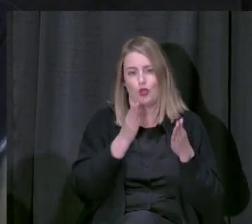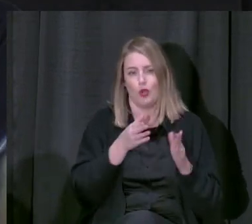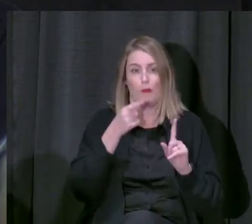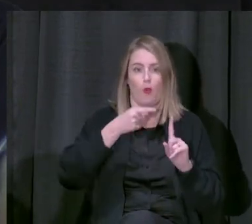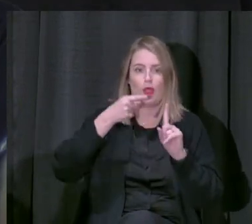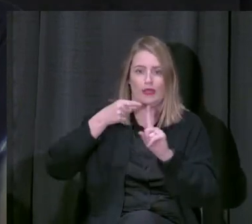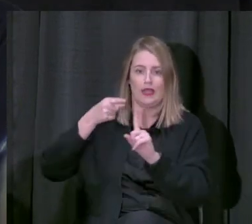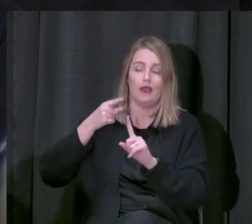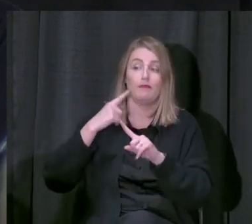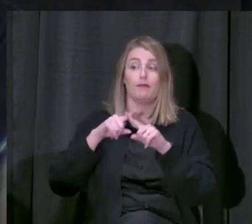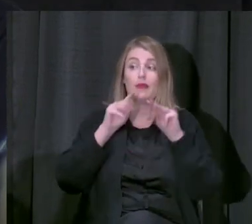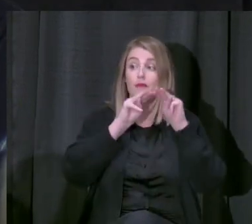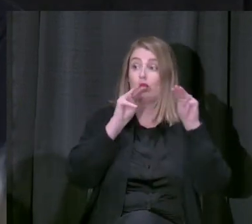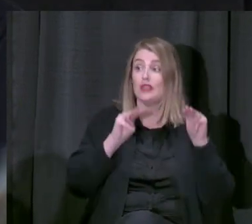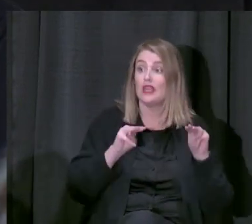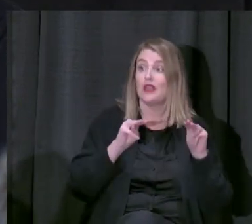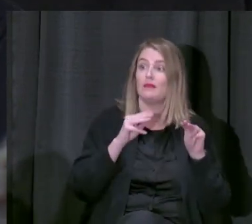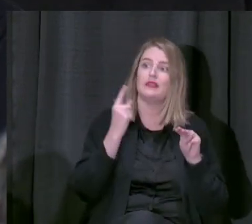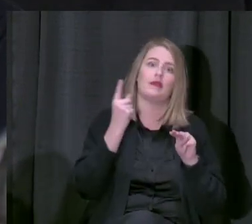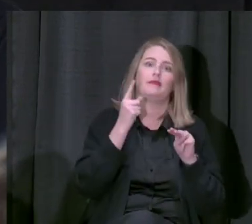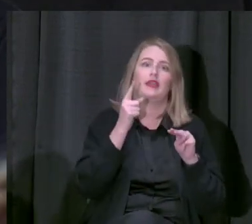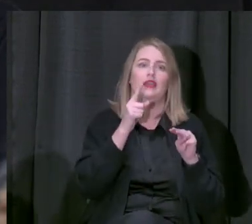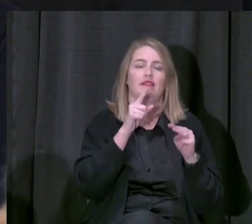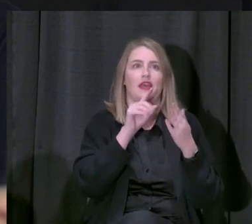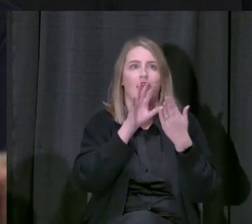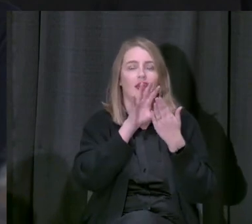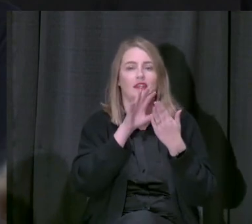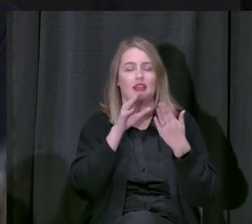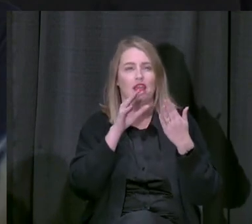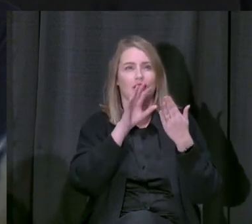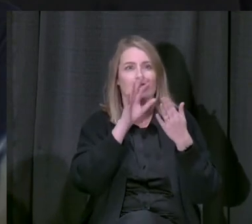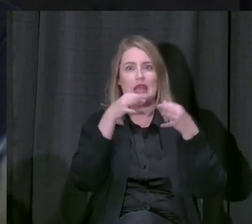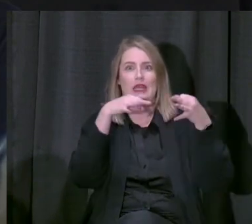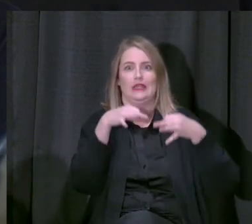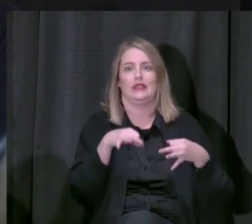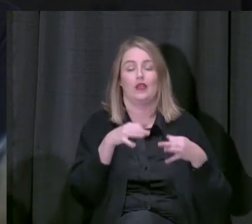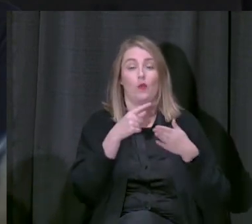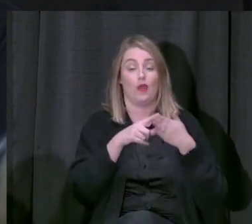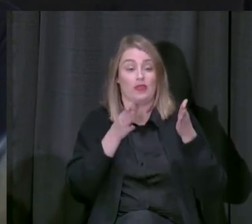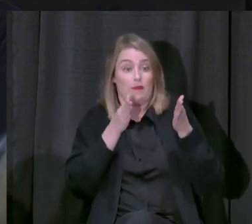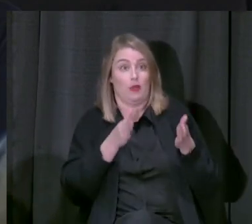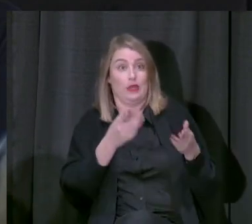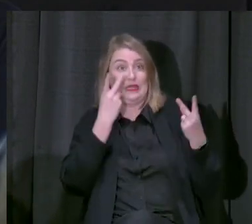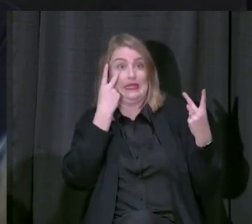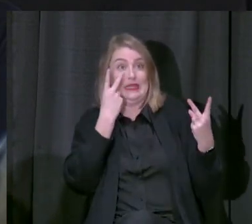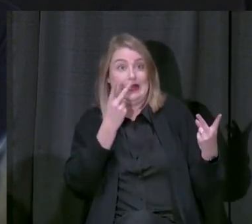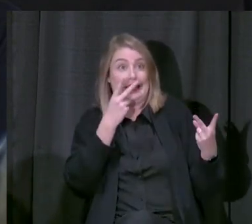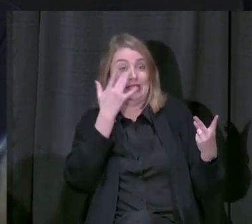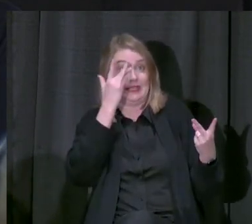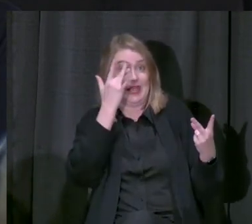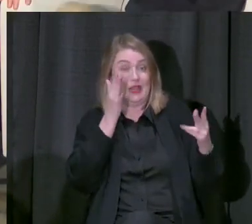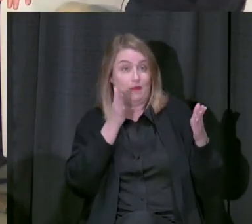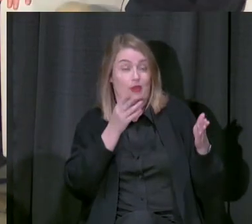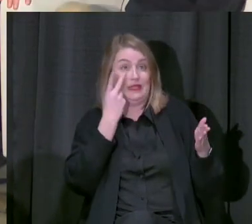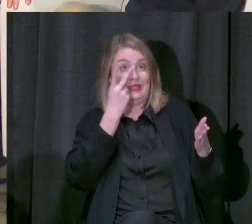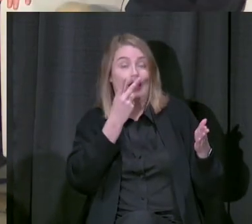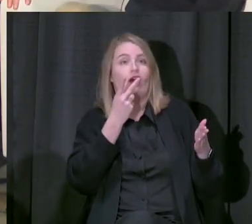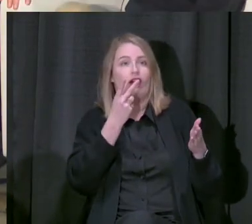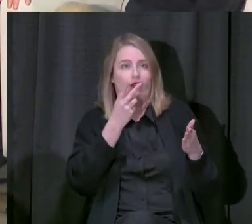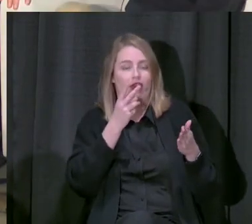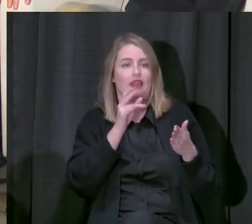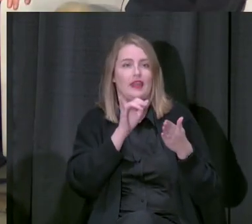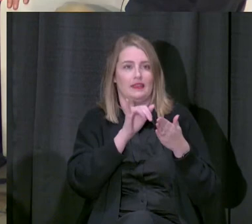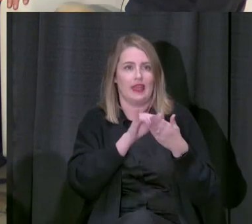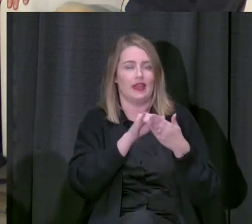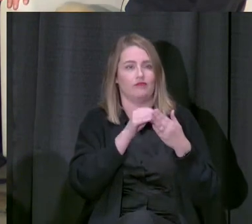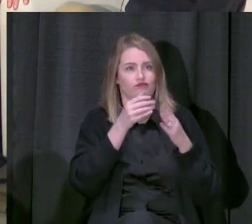can be something that replicates what the sighted person sees on the print plaques. Great question. I believe we had one more.